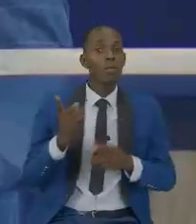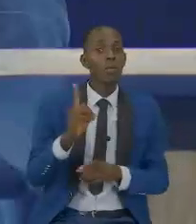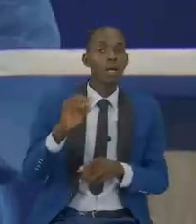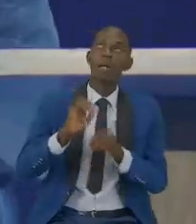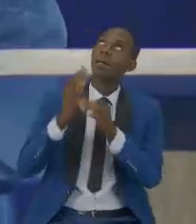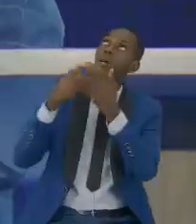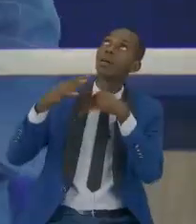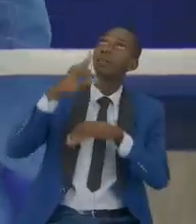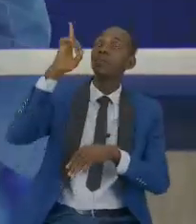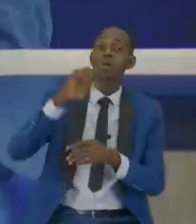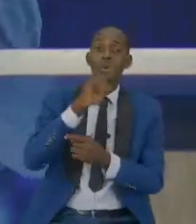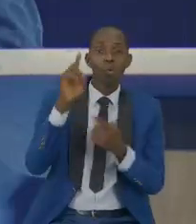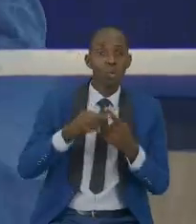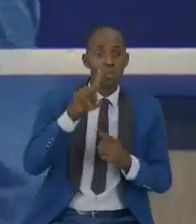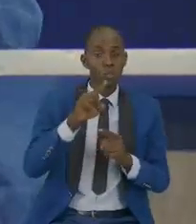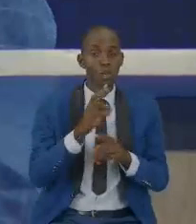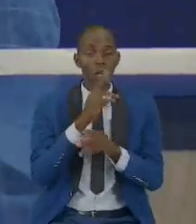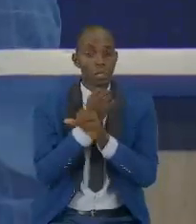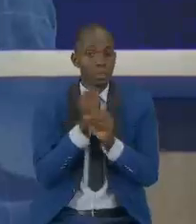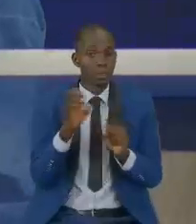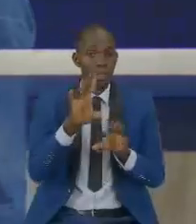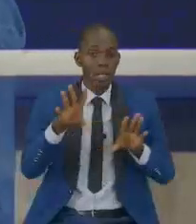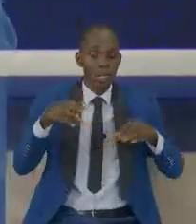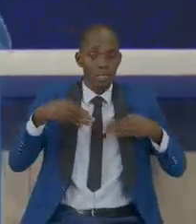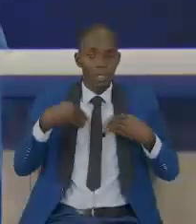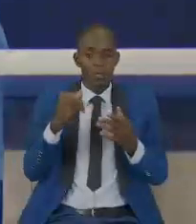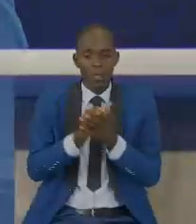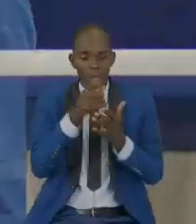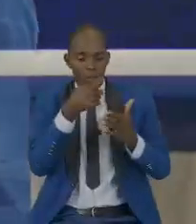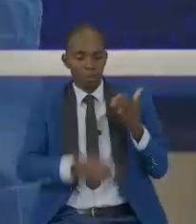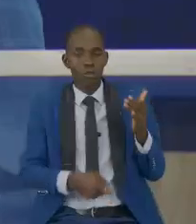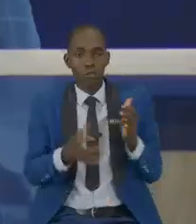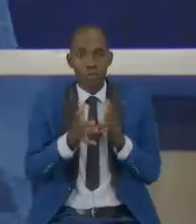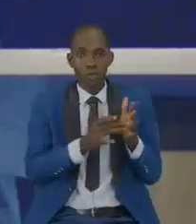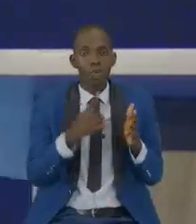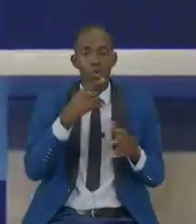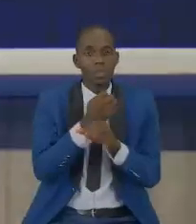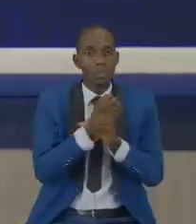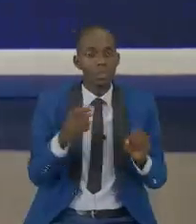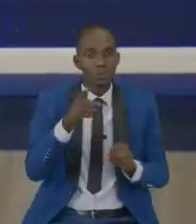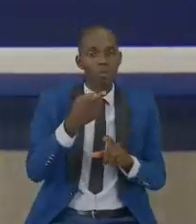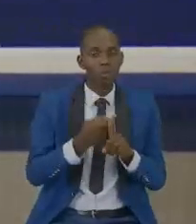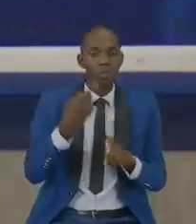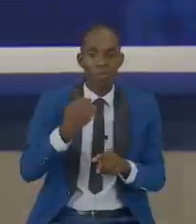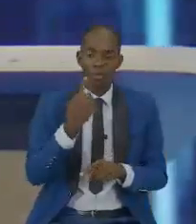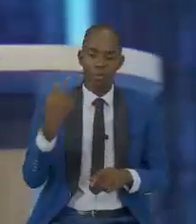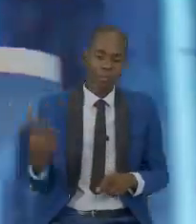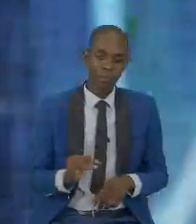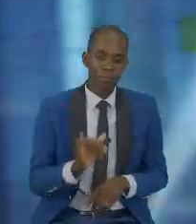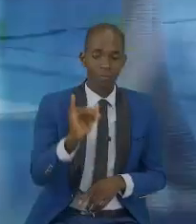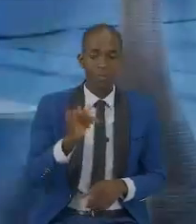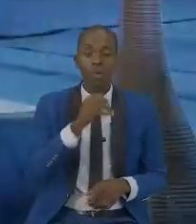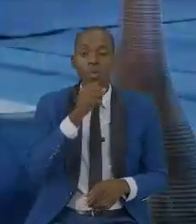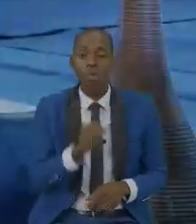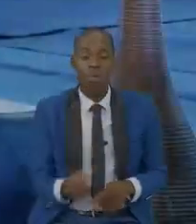you accept the price that takes us out of the ancient furnace, then you come to be a child